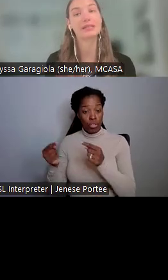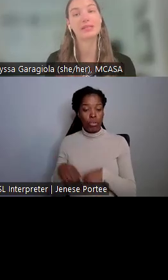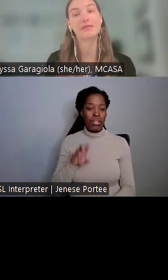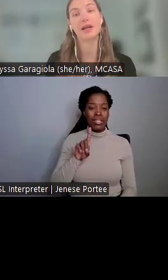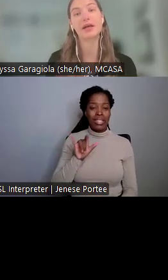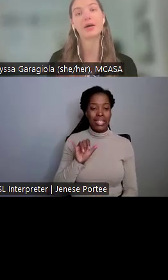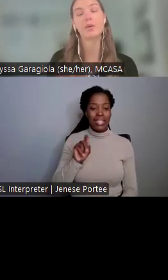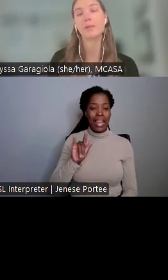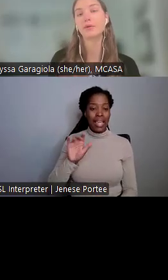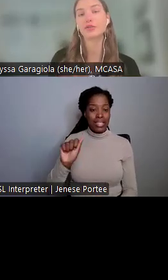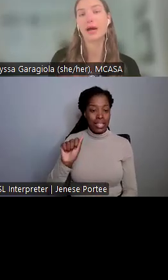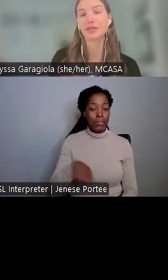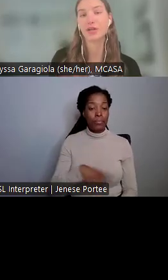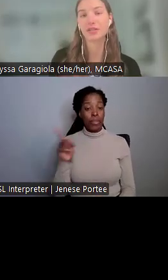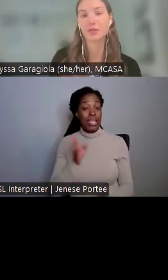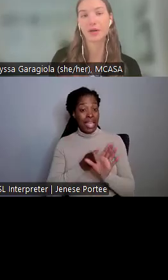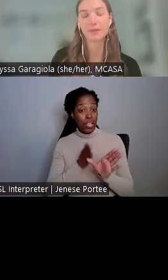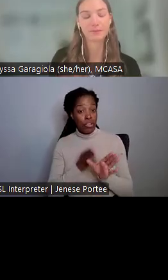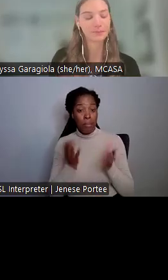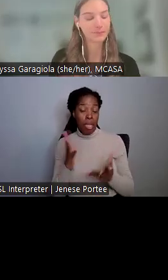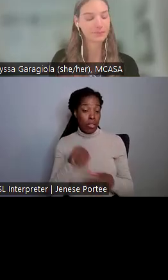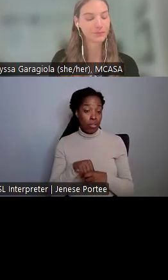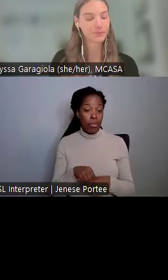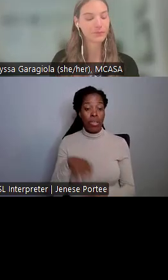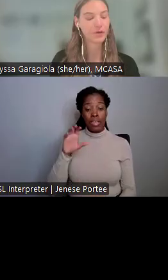things like schizophrenia or post-traumatic stress disorder.